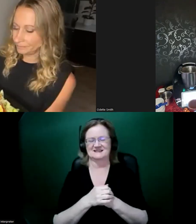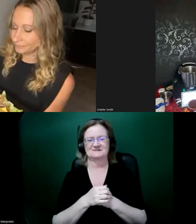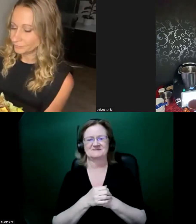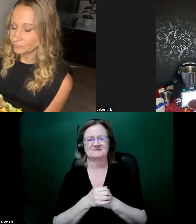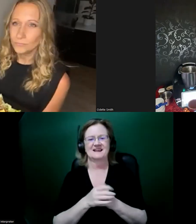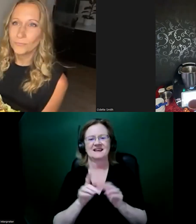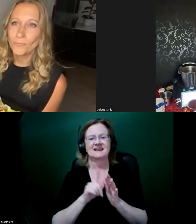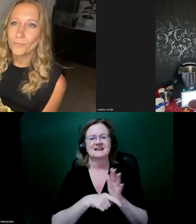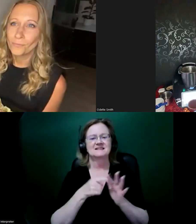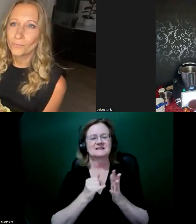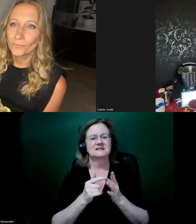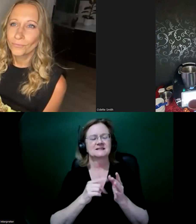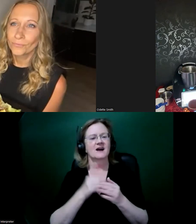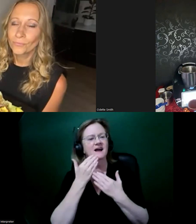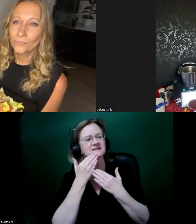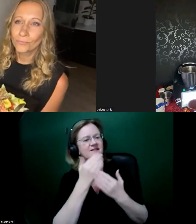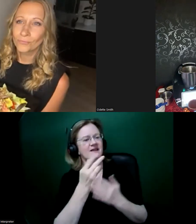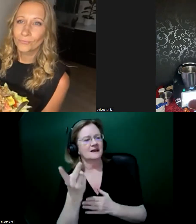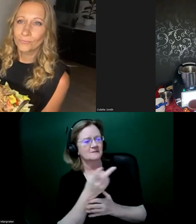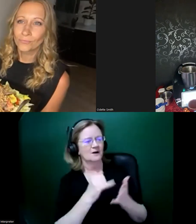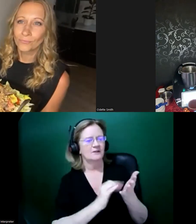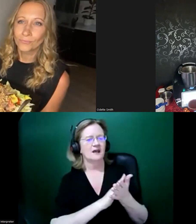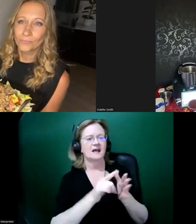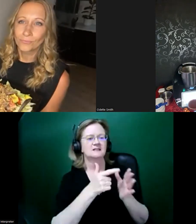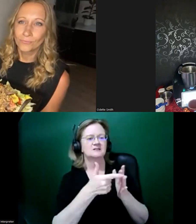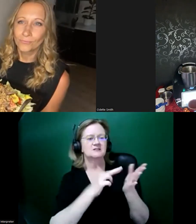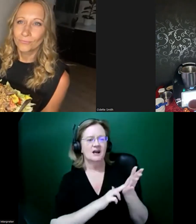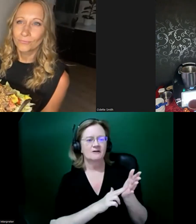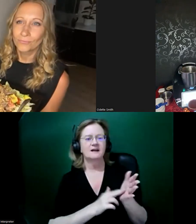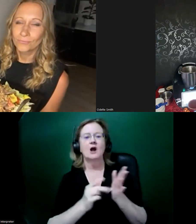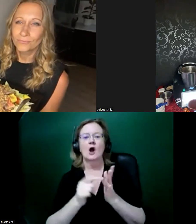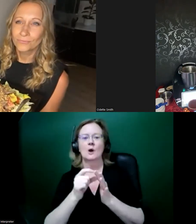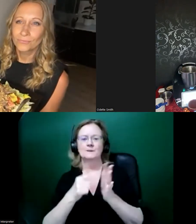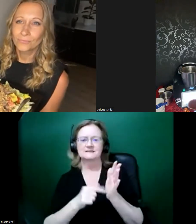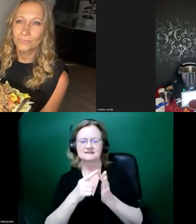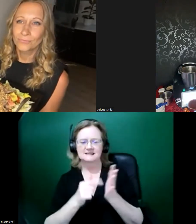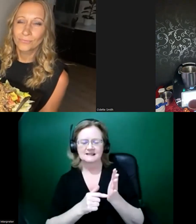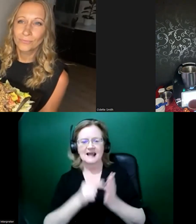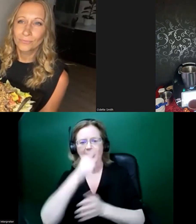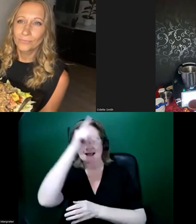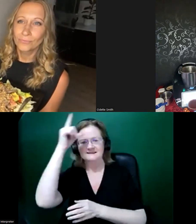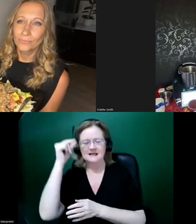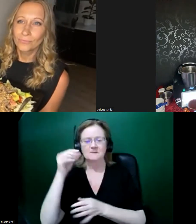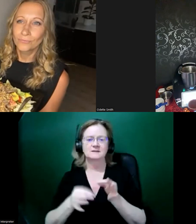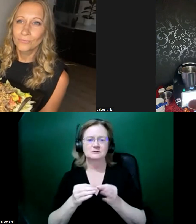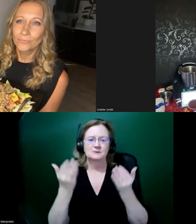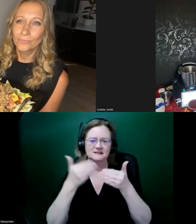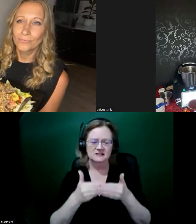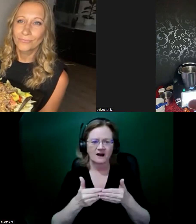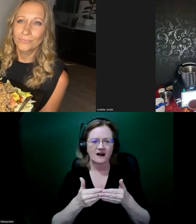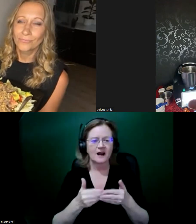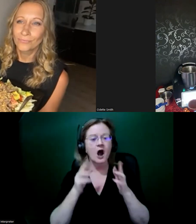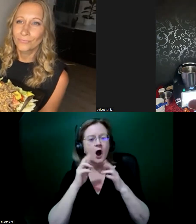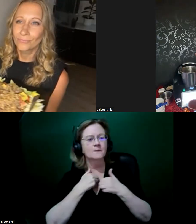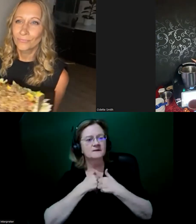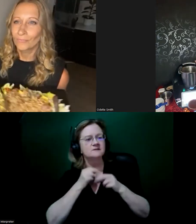I want to thank Sharon and Odette and also Deb, our beautiful interpreter tonight. We hope that you've enjoyed this little sneak peek into our Black